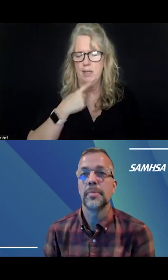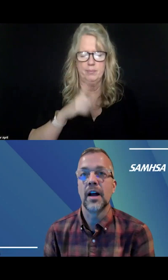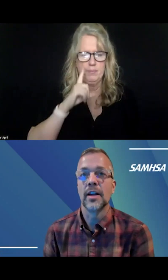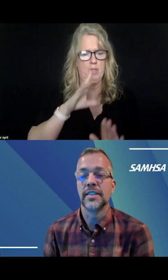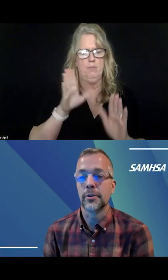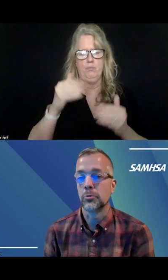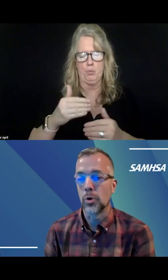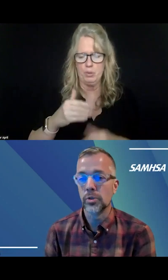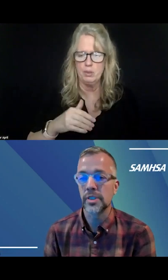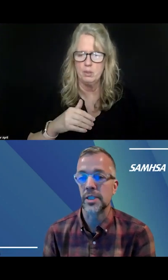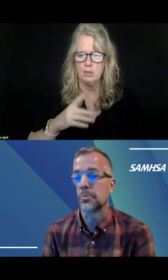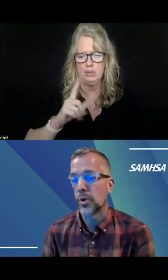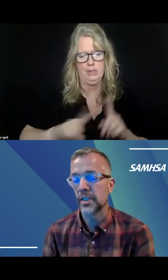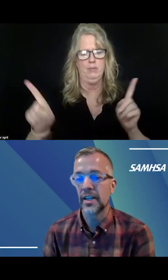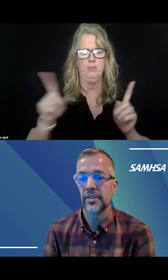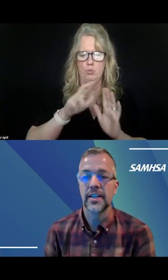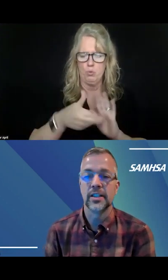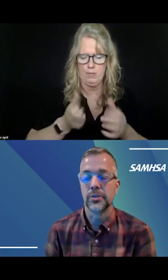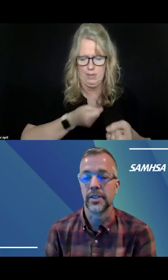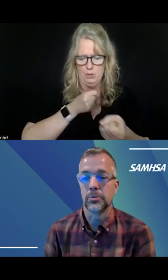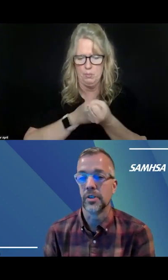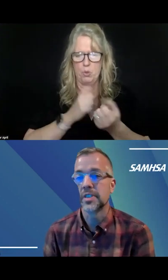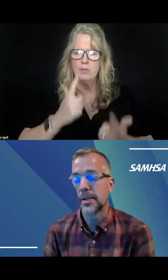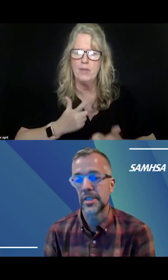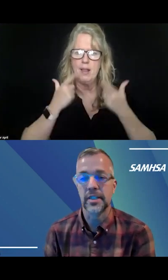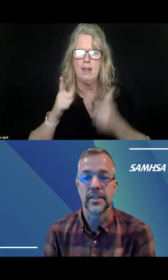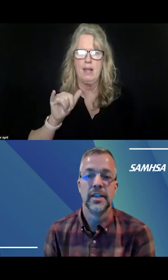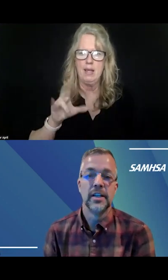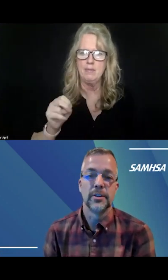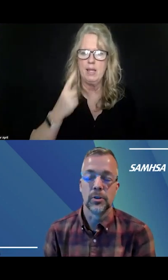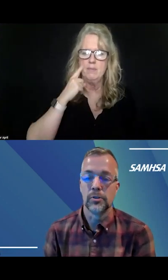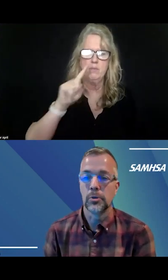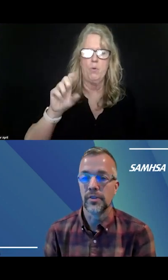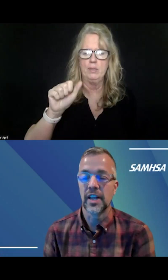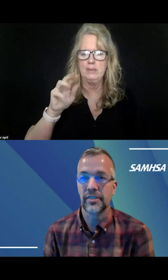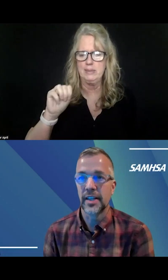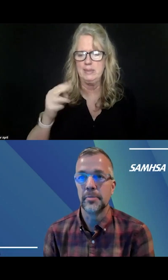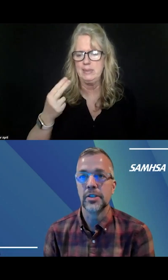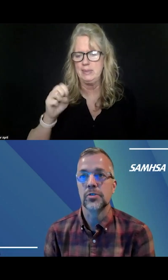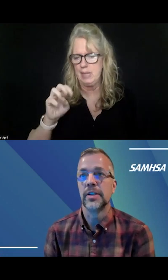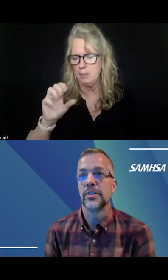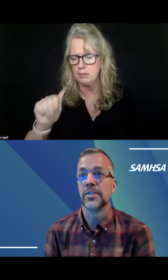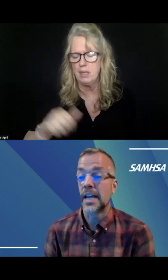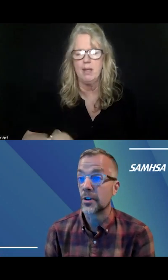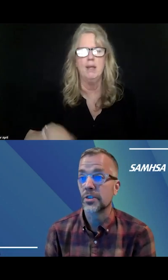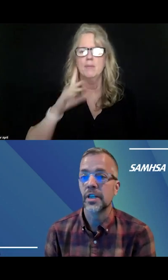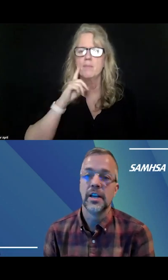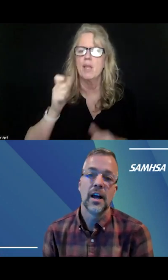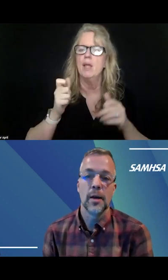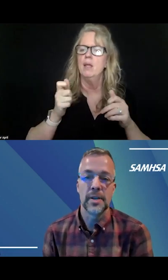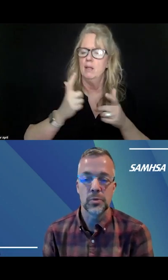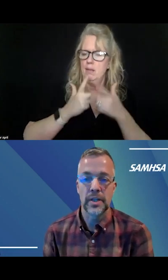quite a bit on different roles that support the Lifeline, including the role of SAMHSA, the role of the Lifeline Administrator,